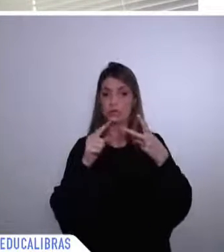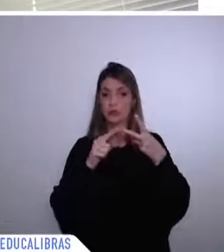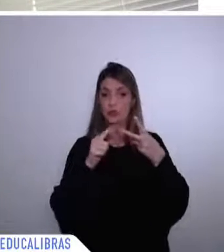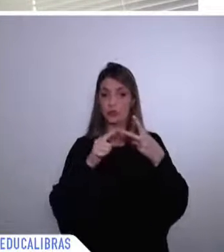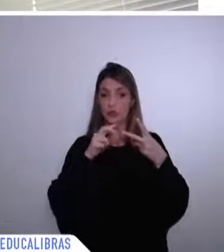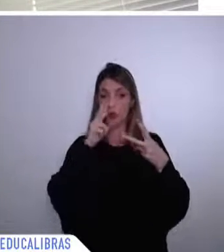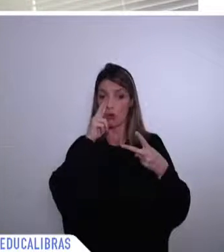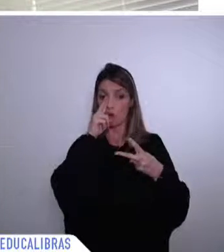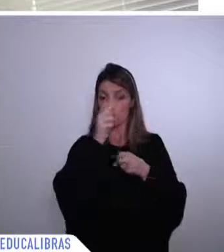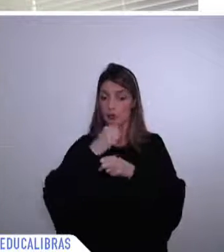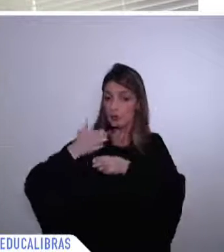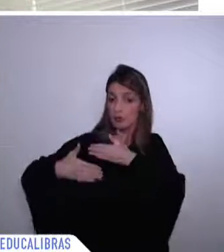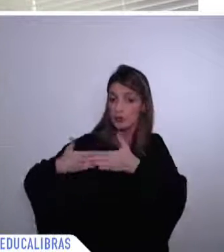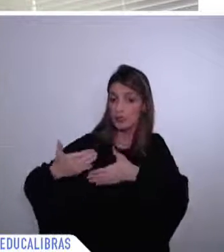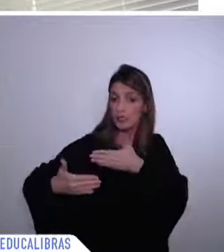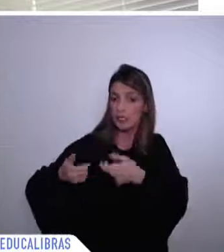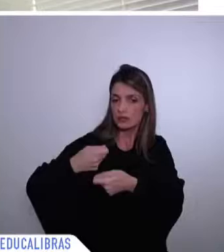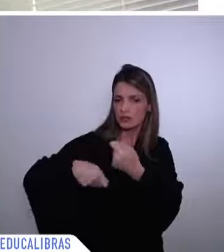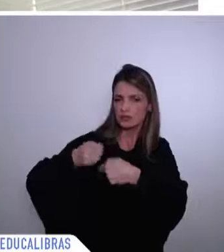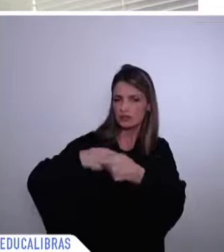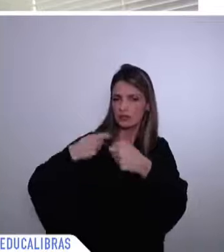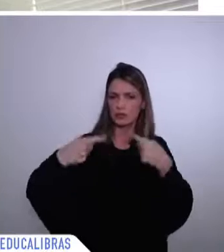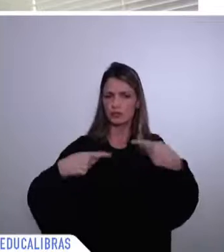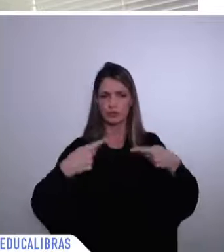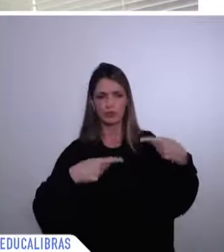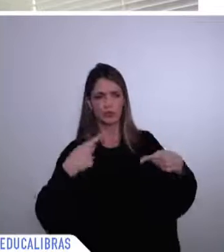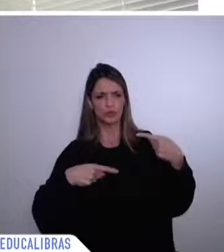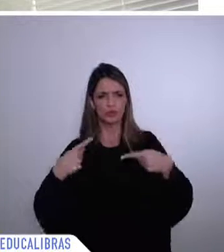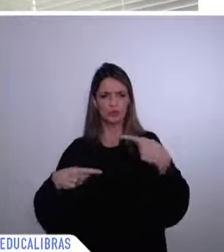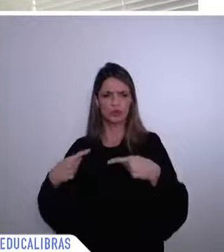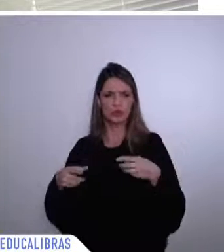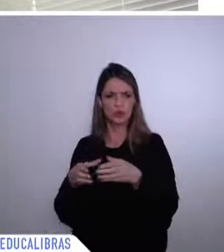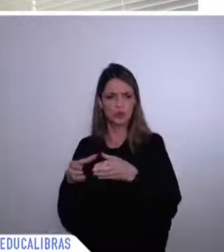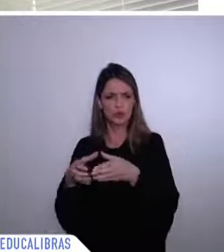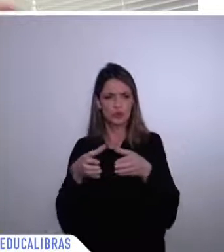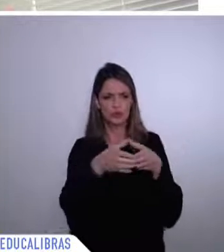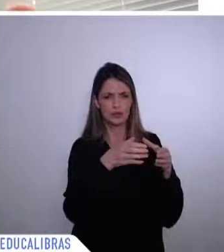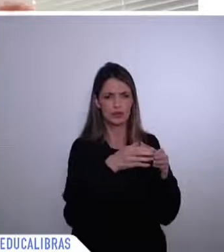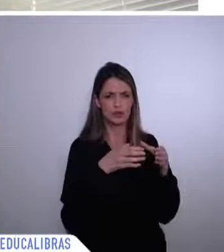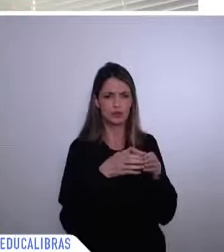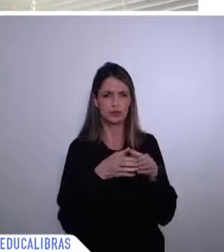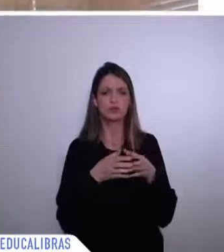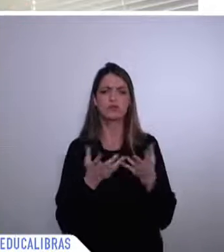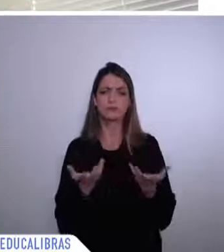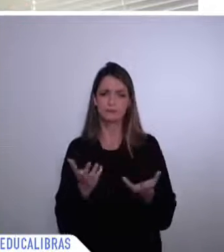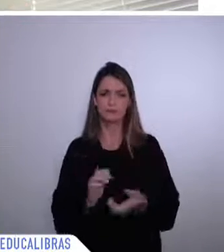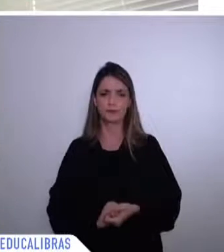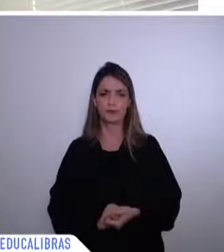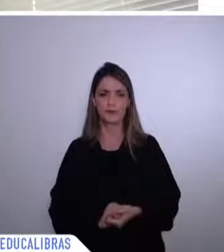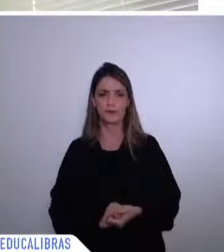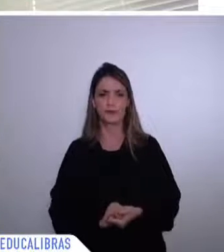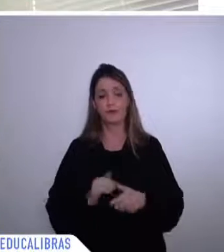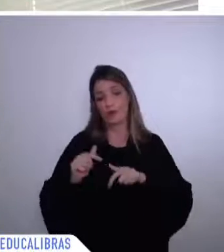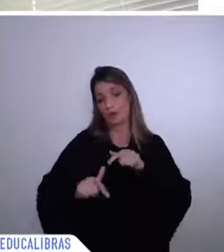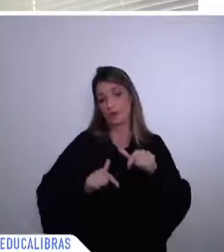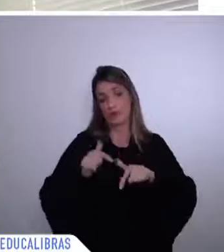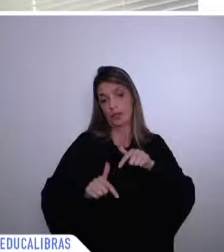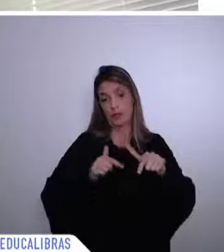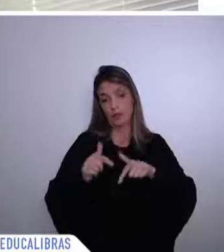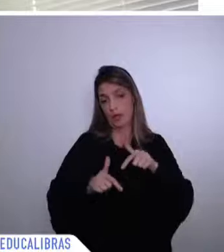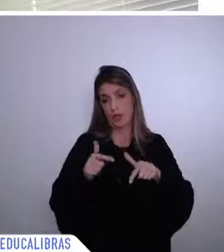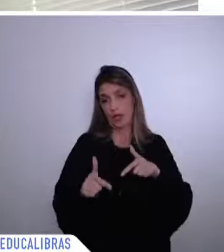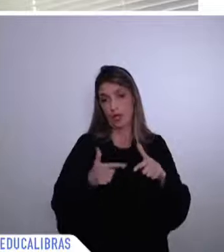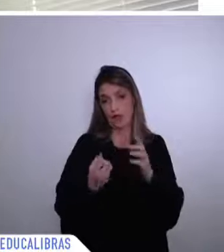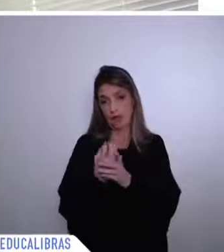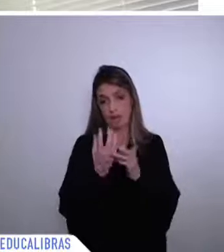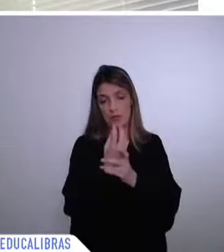and secondly, that it was supposed to strengthen uh, agreements between employers